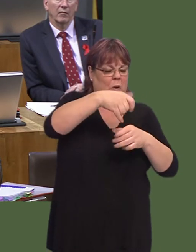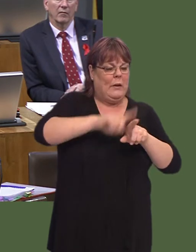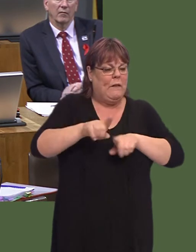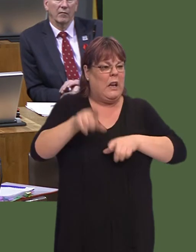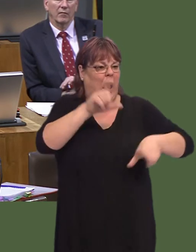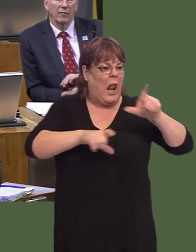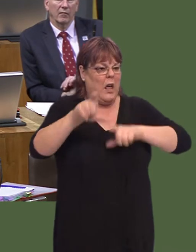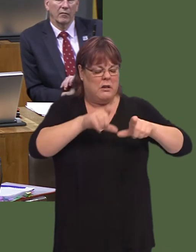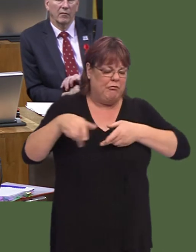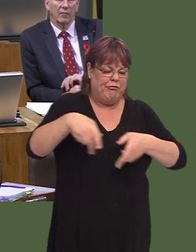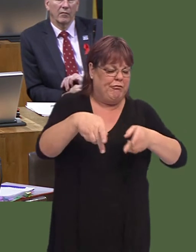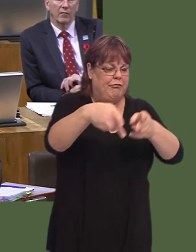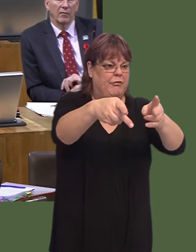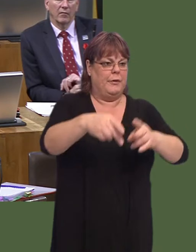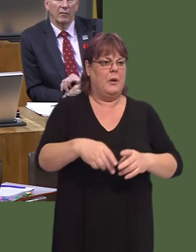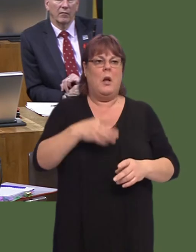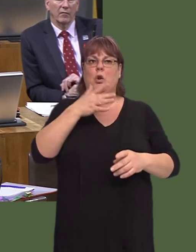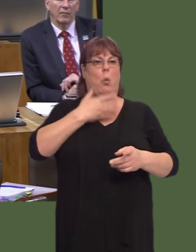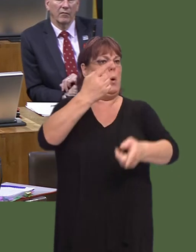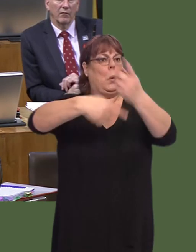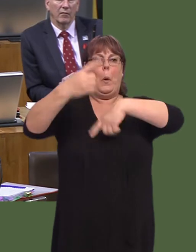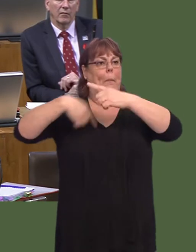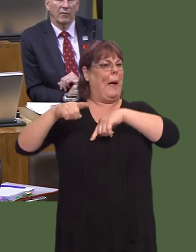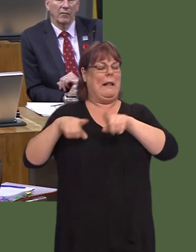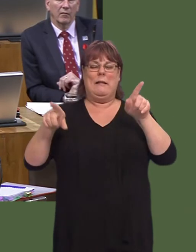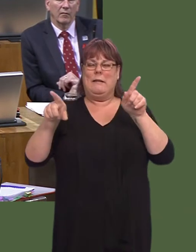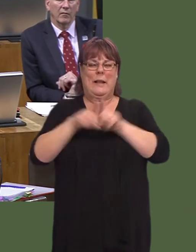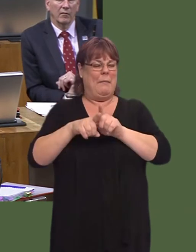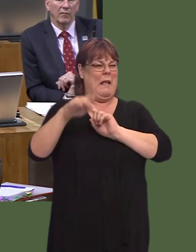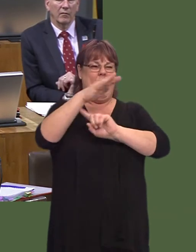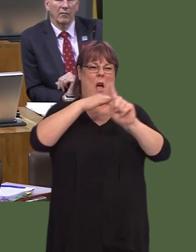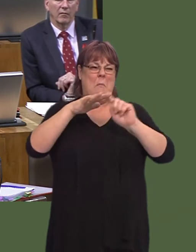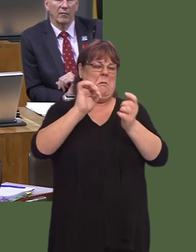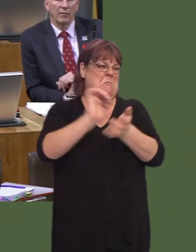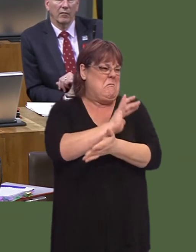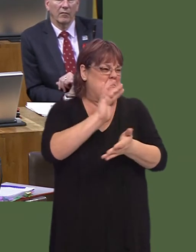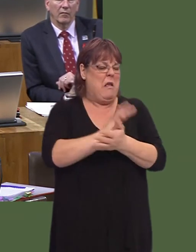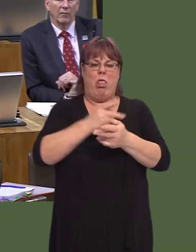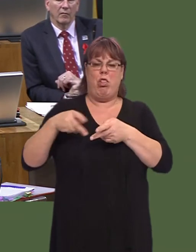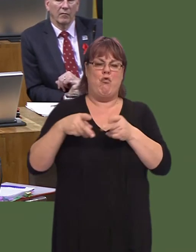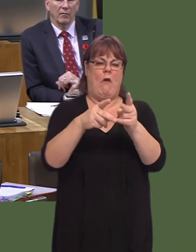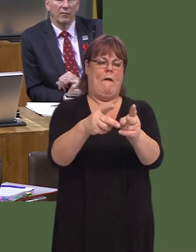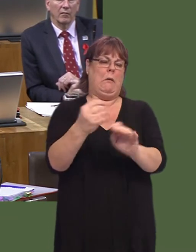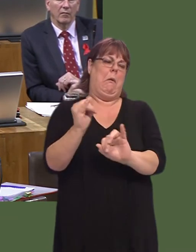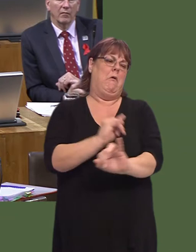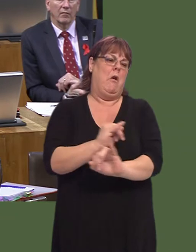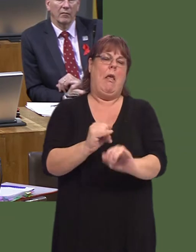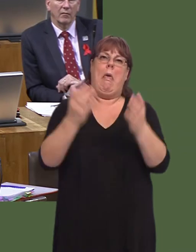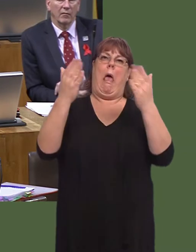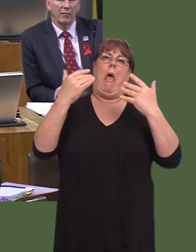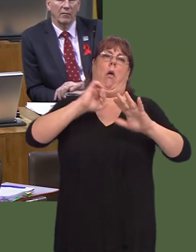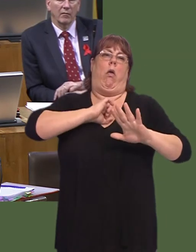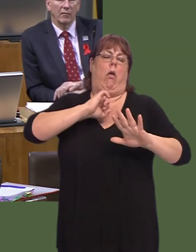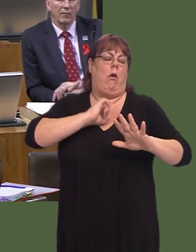was upriver. Nobody says to me, I want to go back to those days where the environment was degraded, where the rivers were polluted, where the air